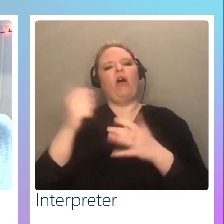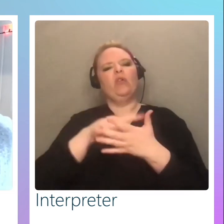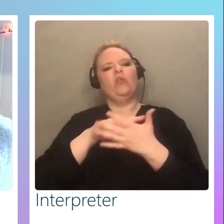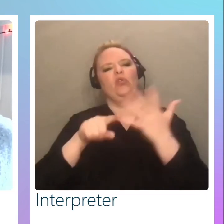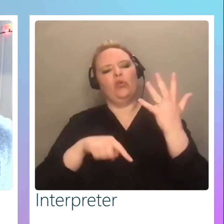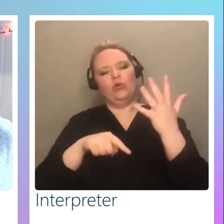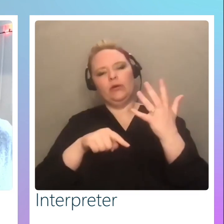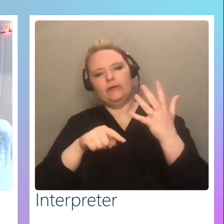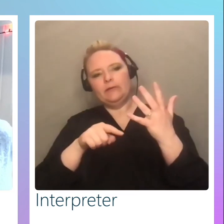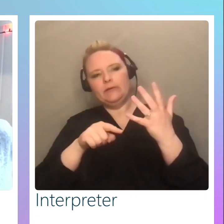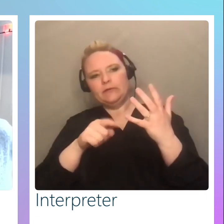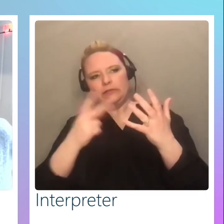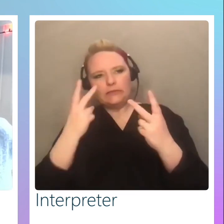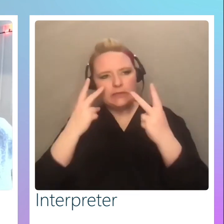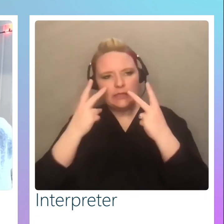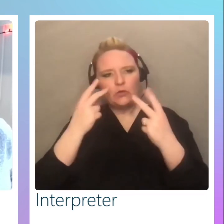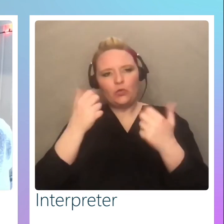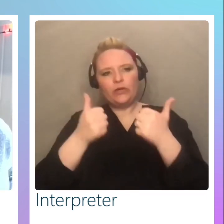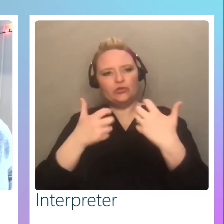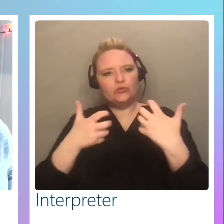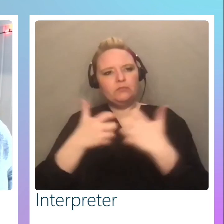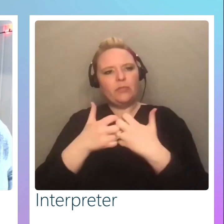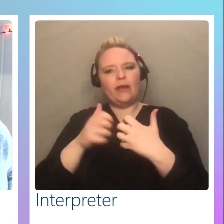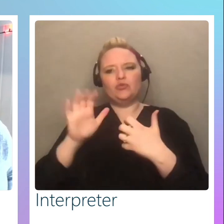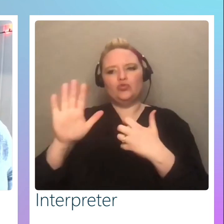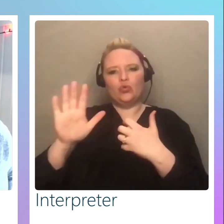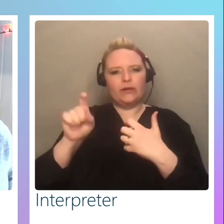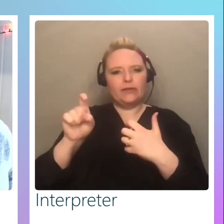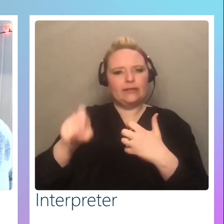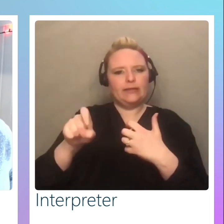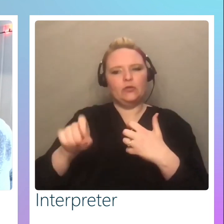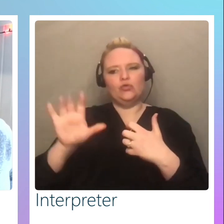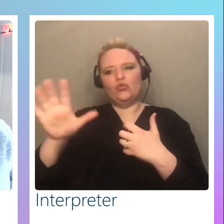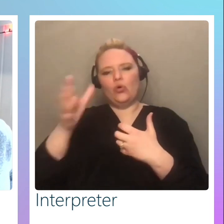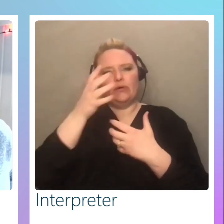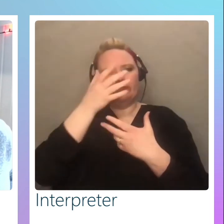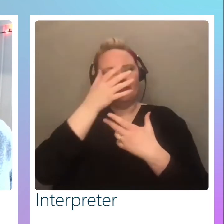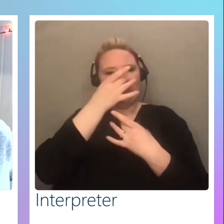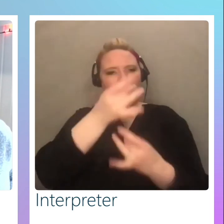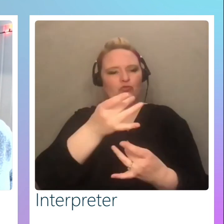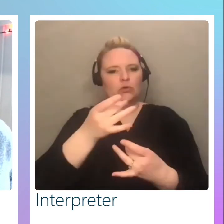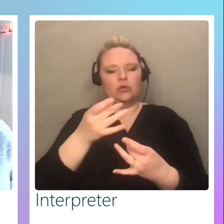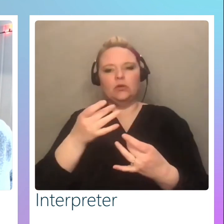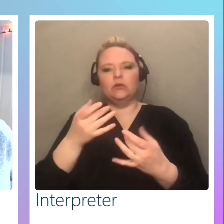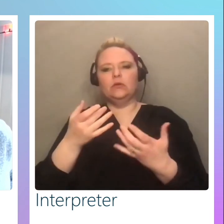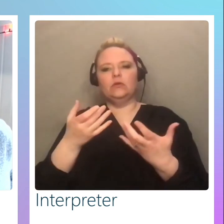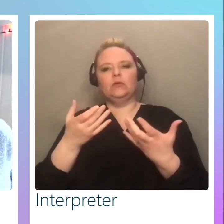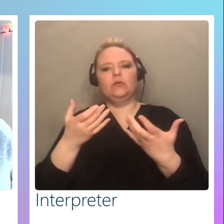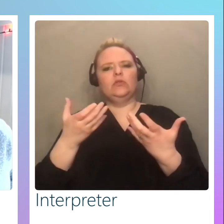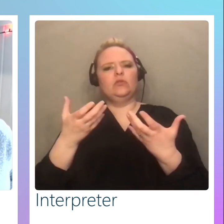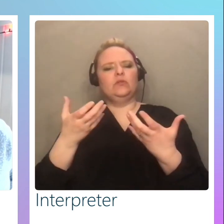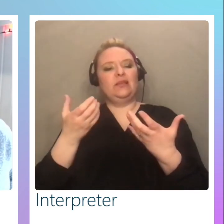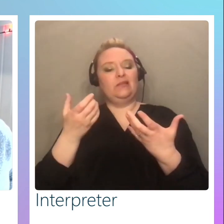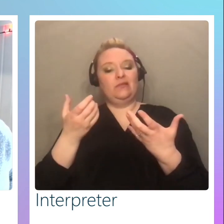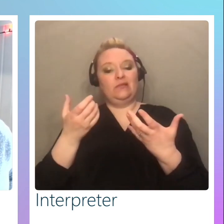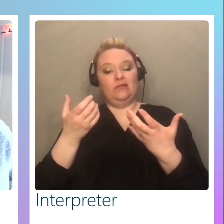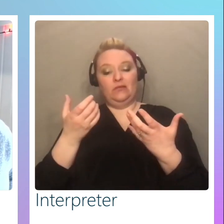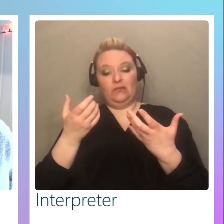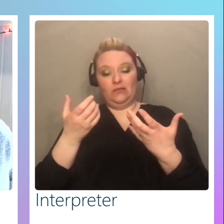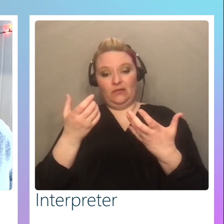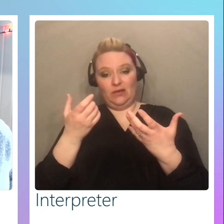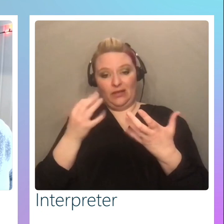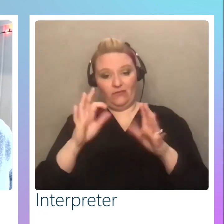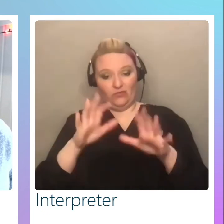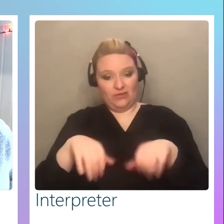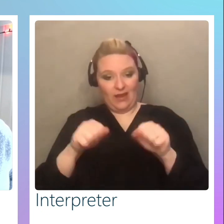what's really best suited for you and your interests. You don't want to get a certification for something that is dull